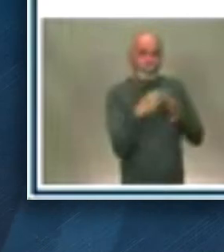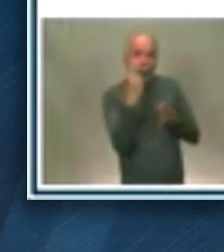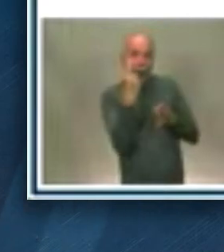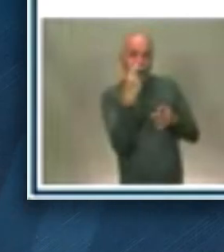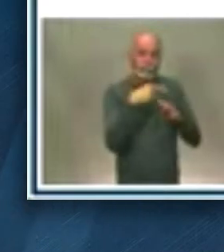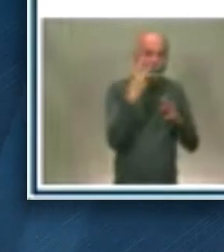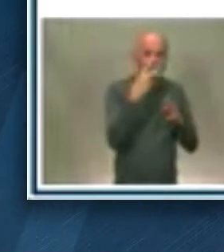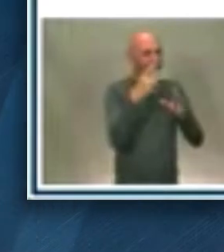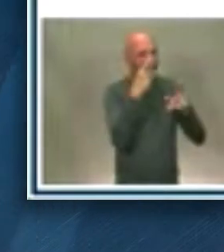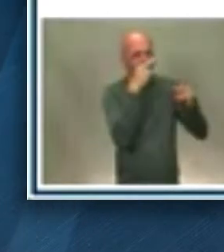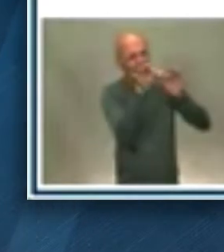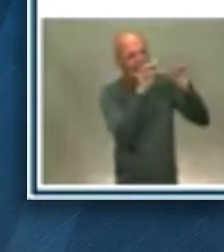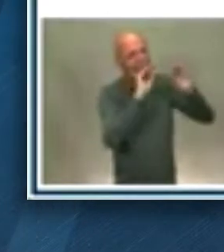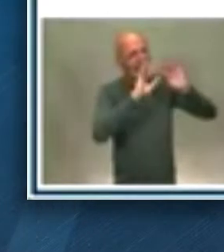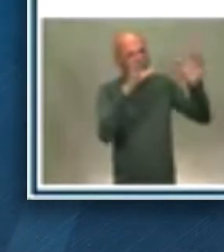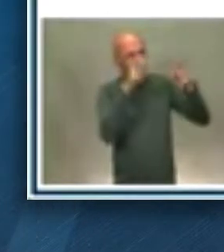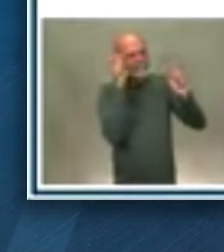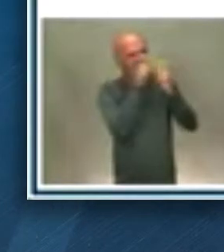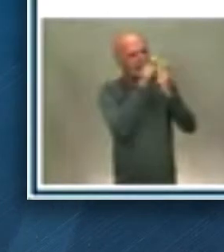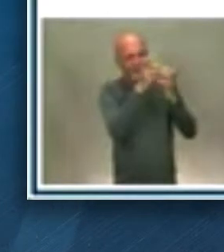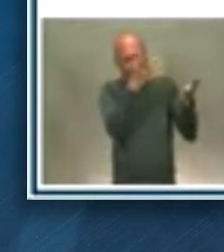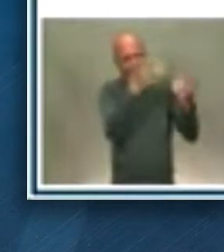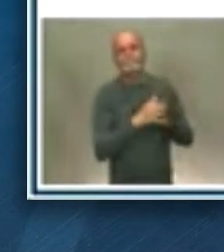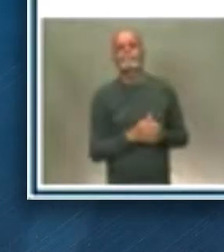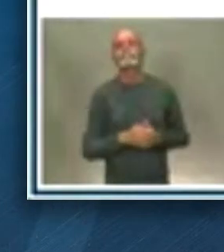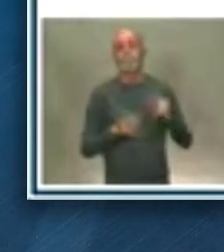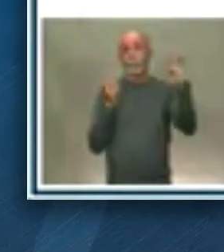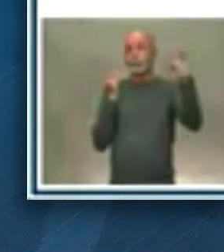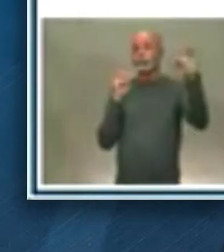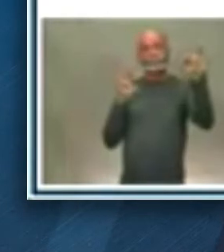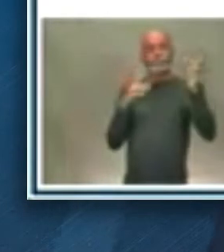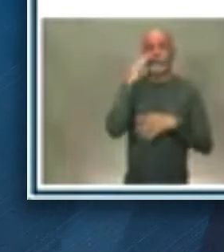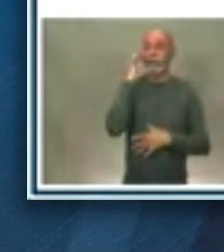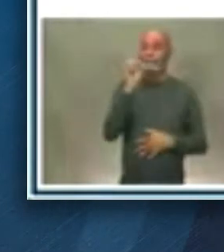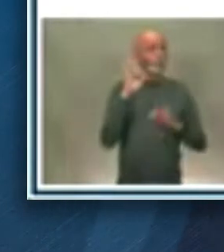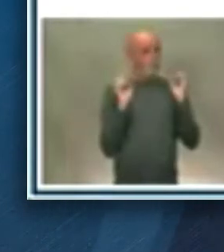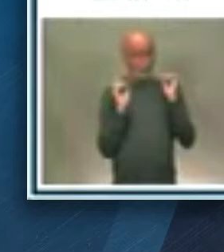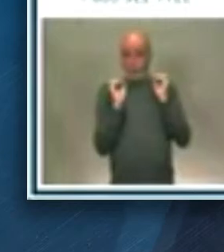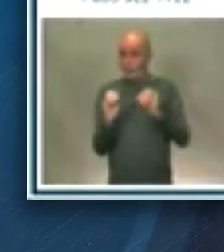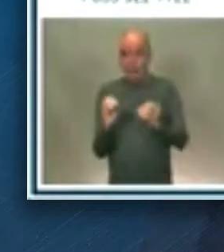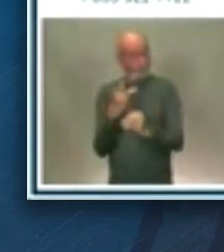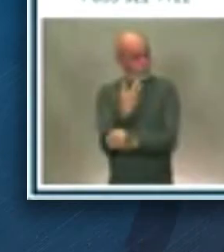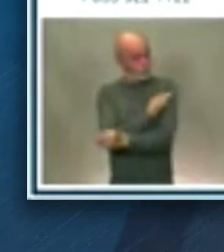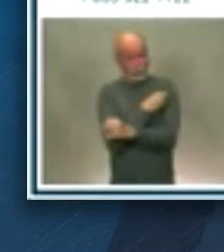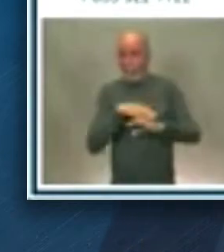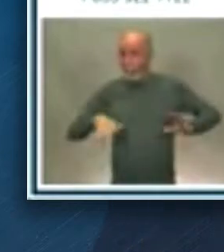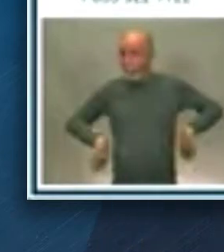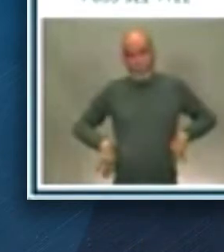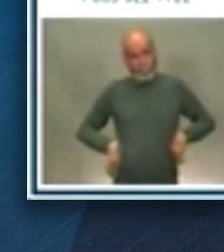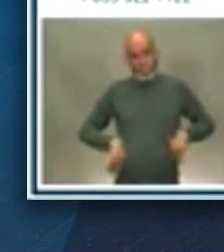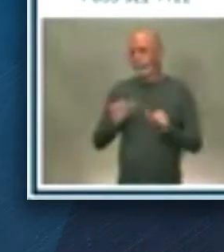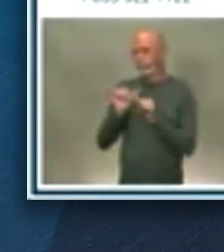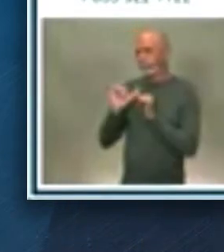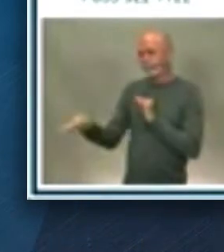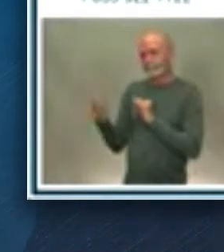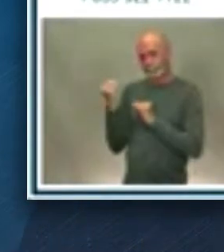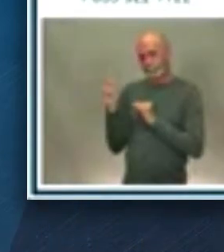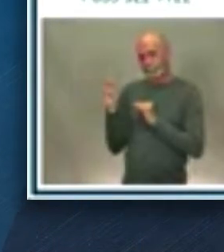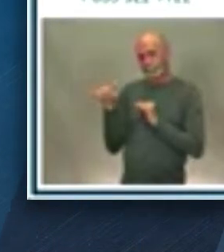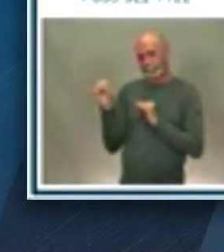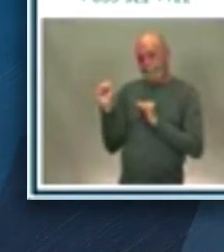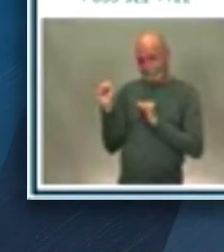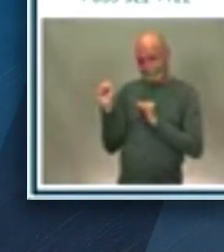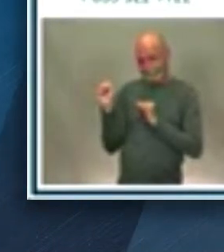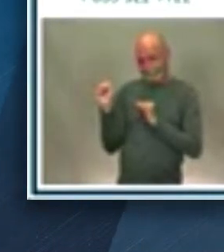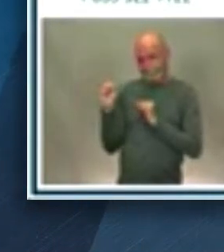So if you're unvaccinated, you have to quarantine for 14 days.